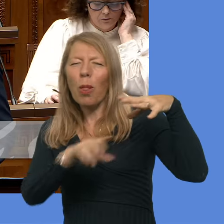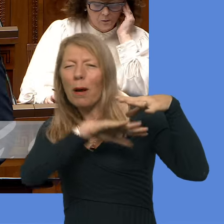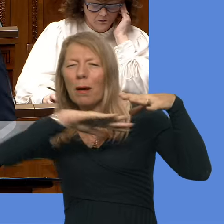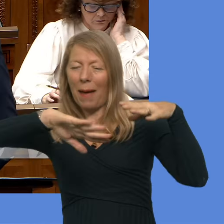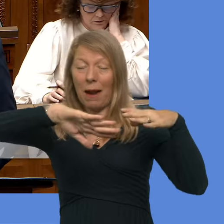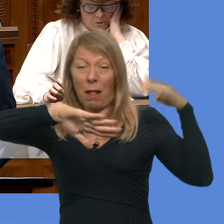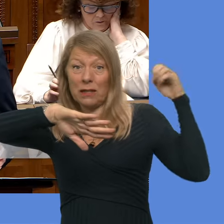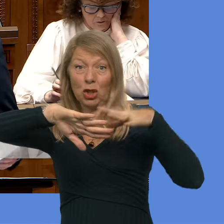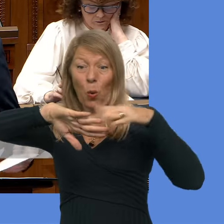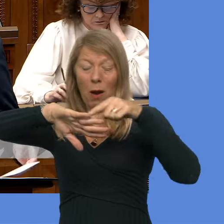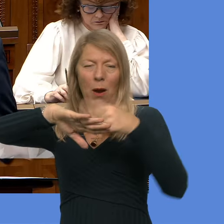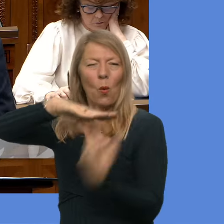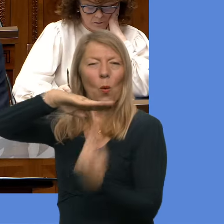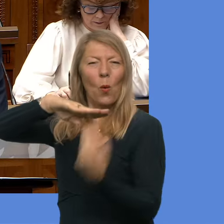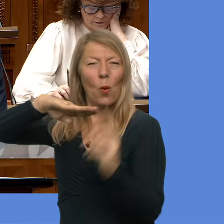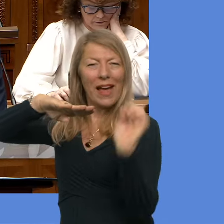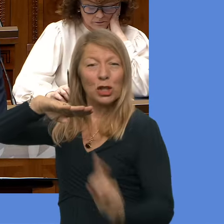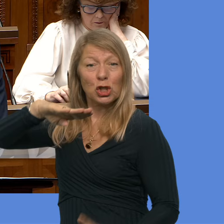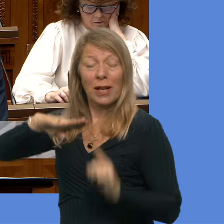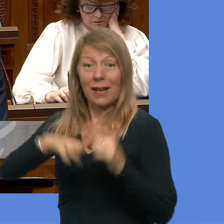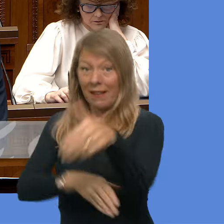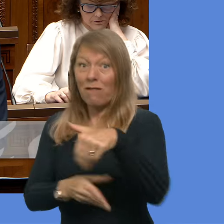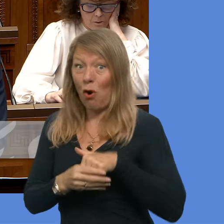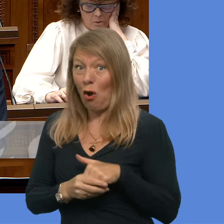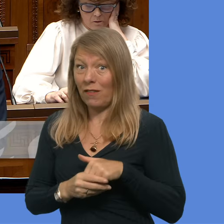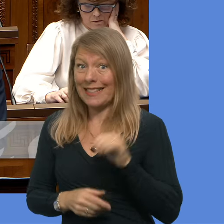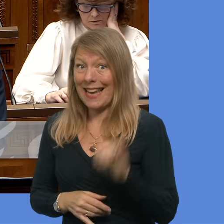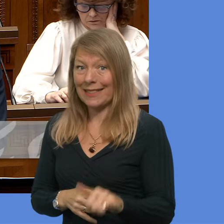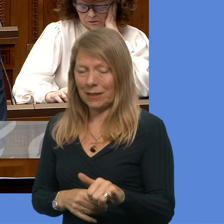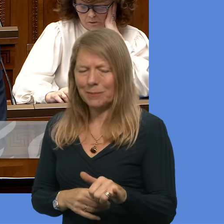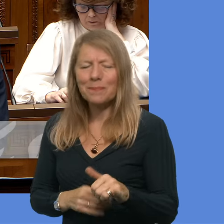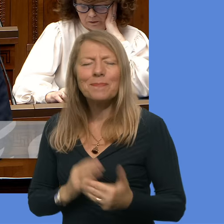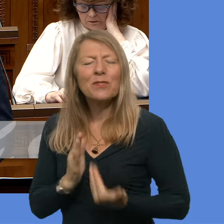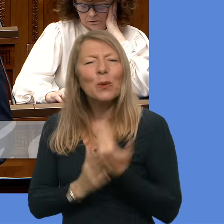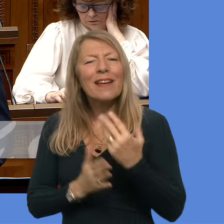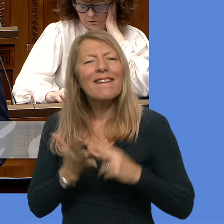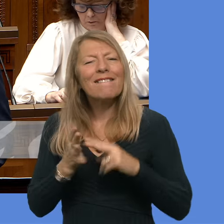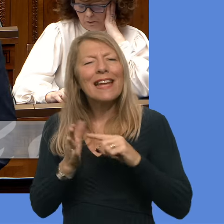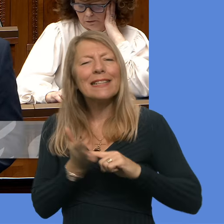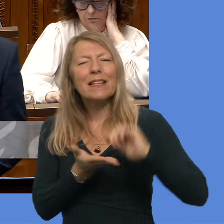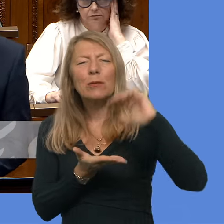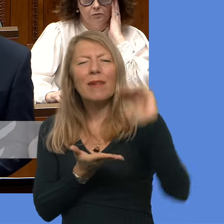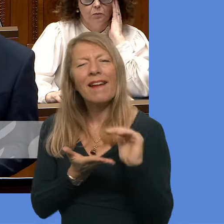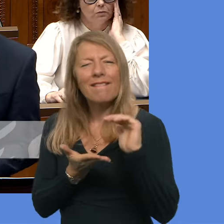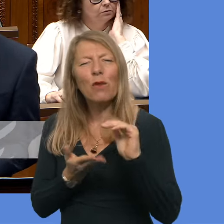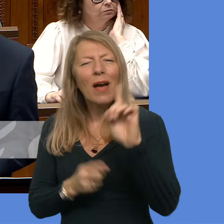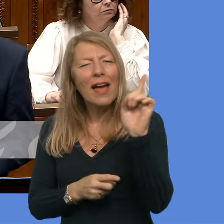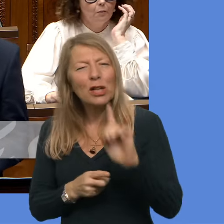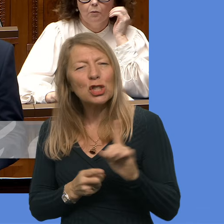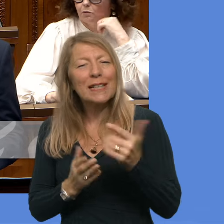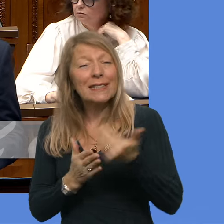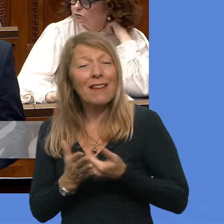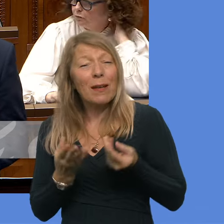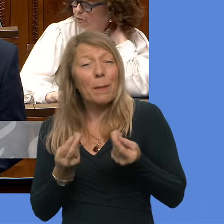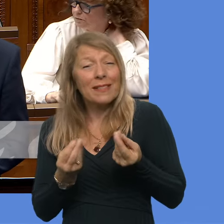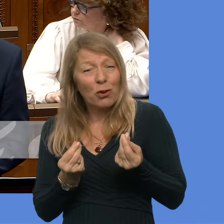zero ambitions. The Windsor framework enables the extension of the VAT relief for energy-saving materials previously available in Britain only to the